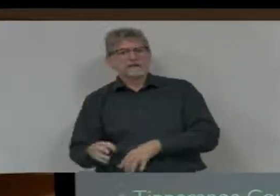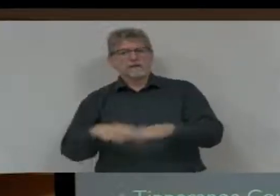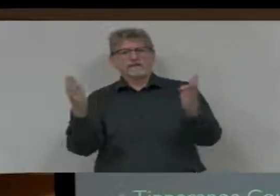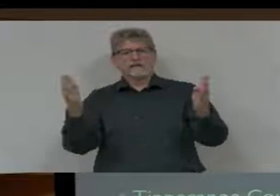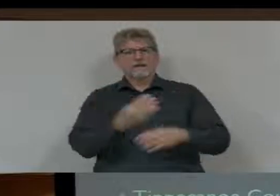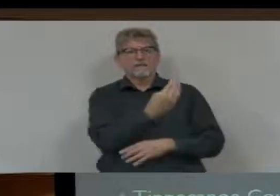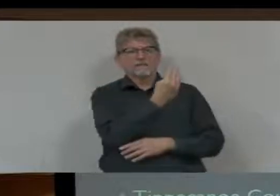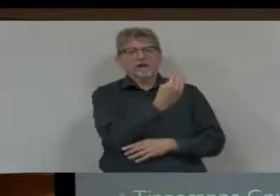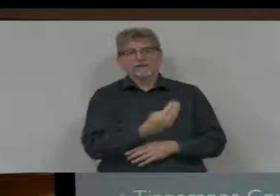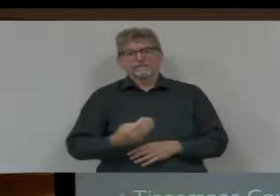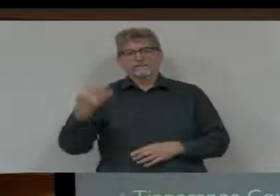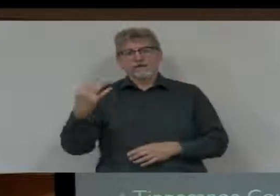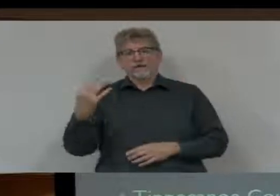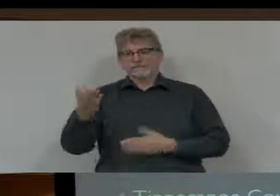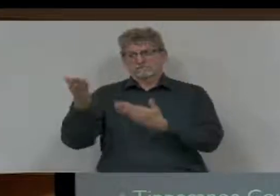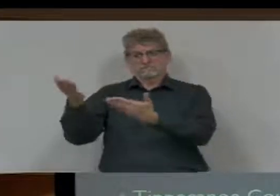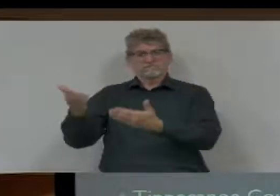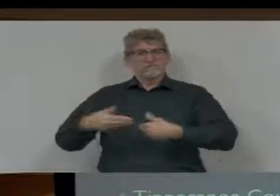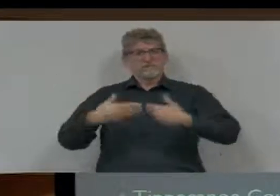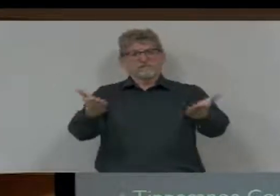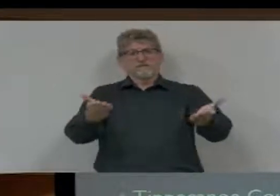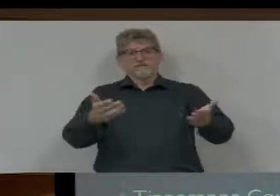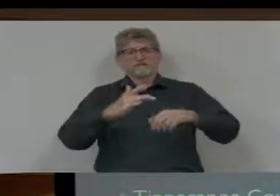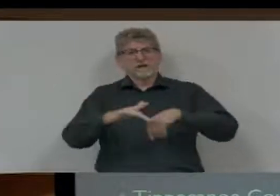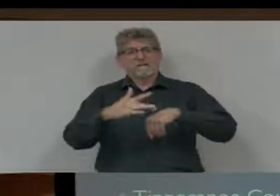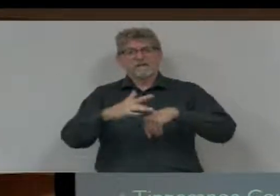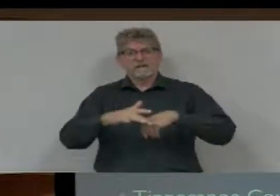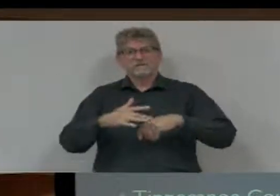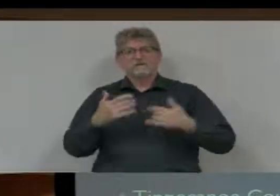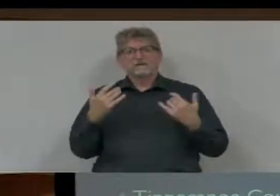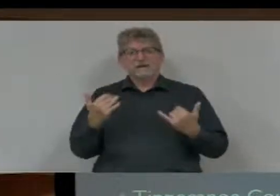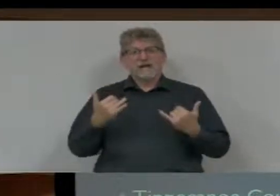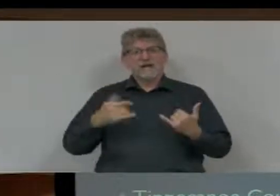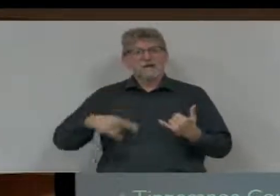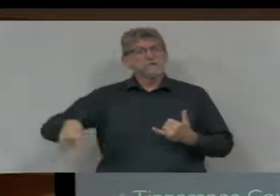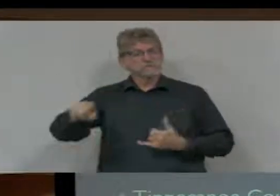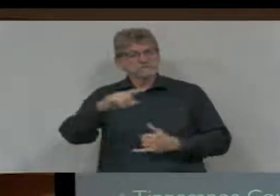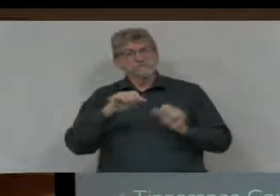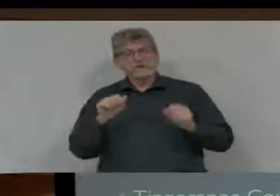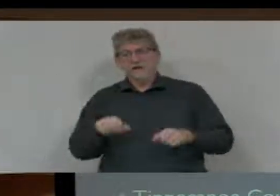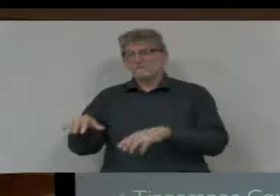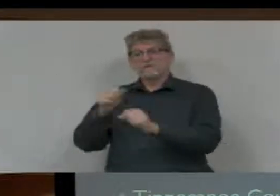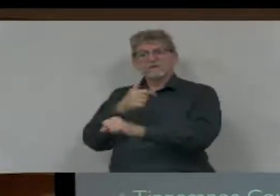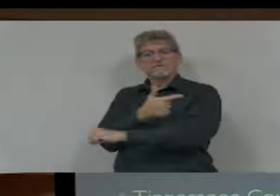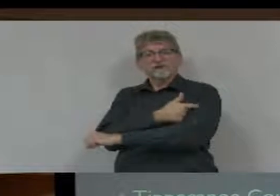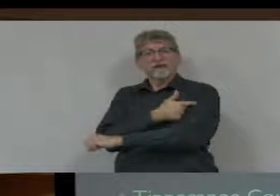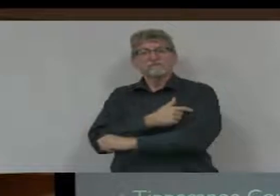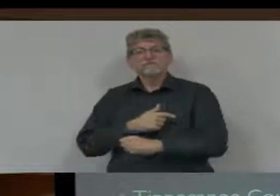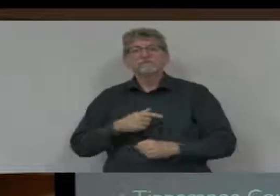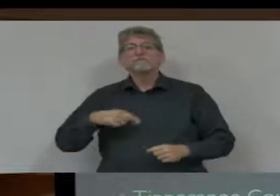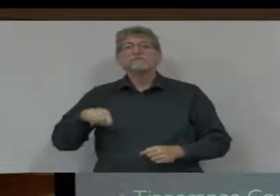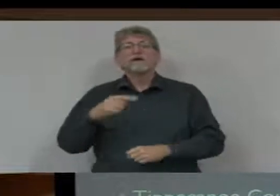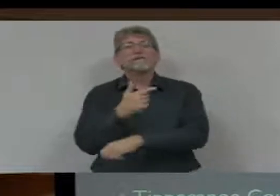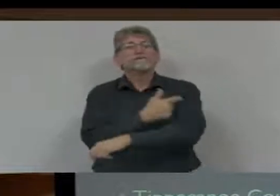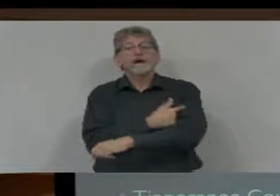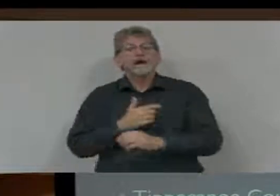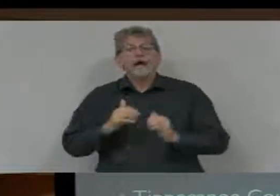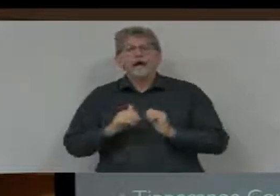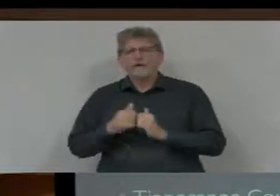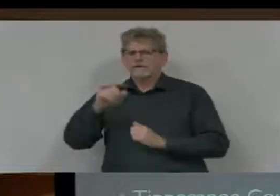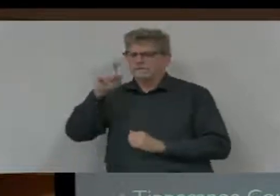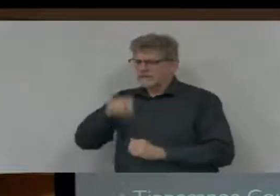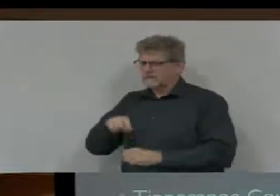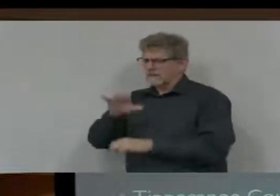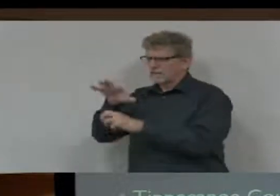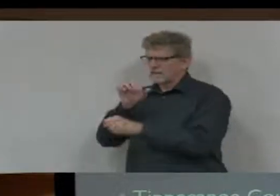days that we are currently offering the vaccine. We are vaccinating by appointment only. Please register